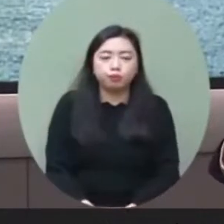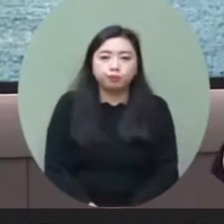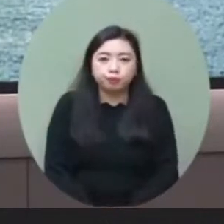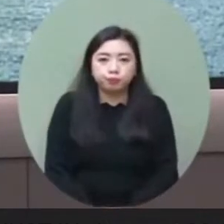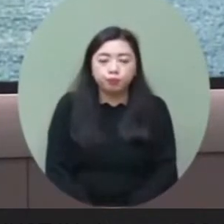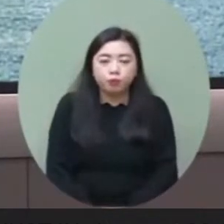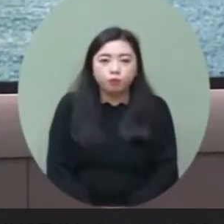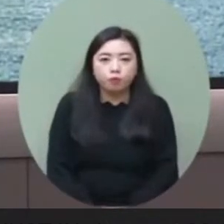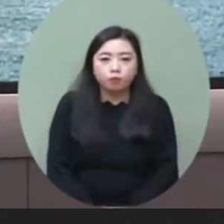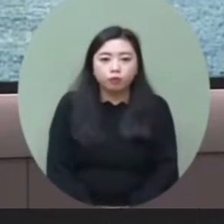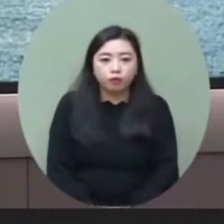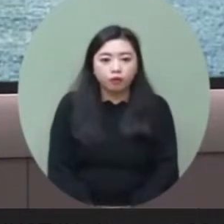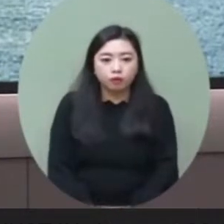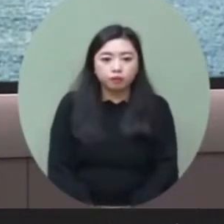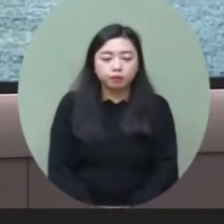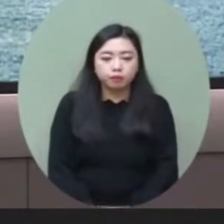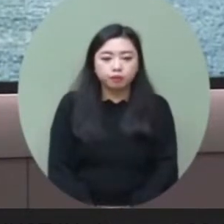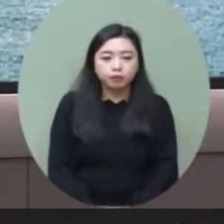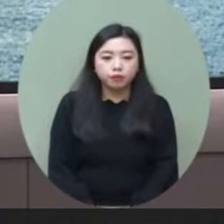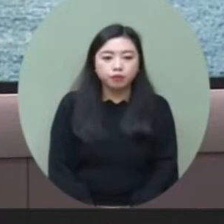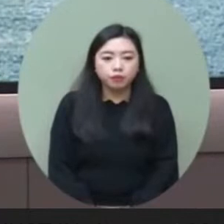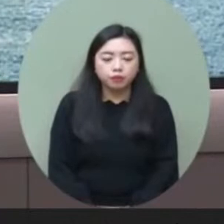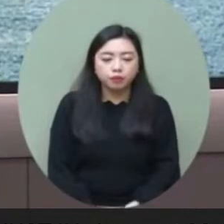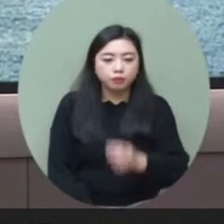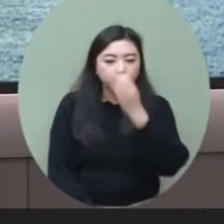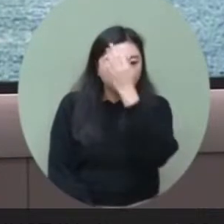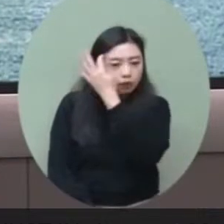already the limit.